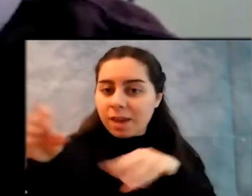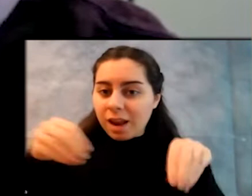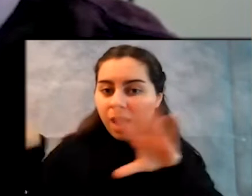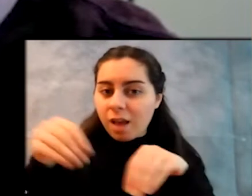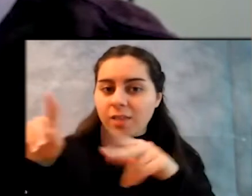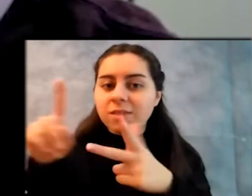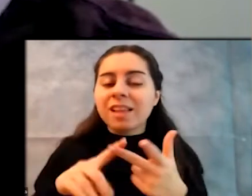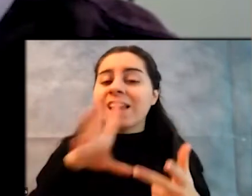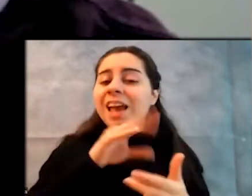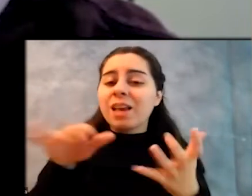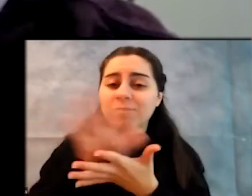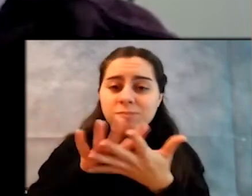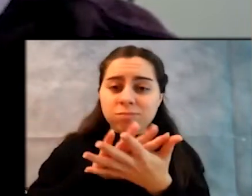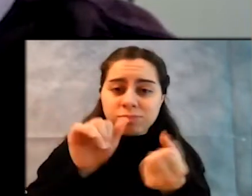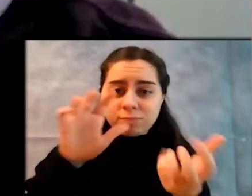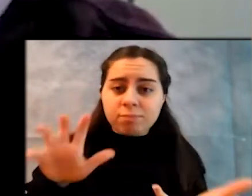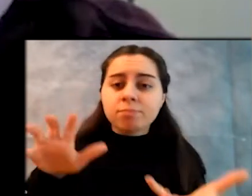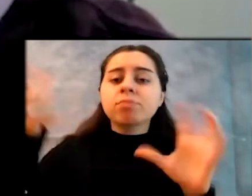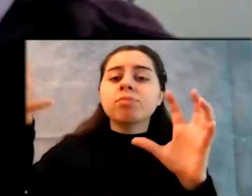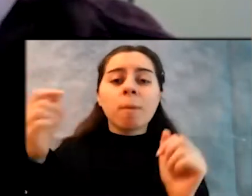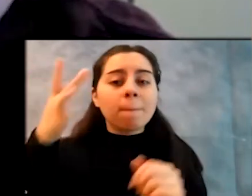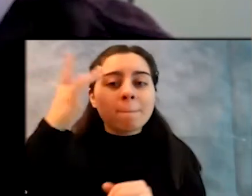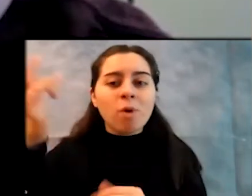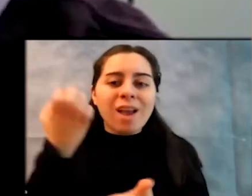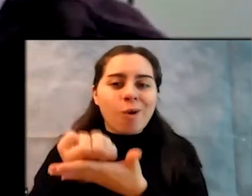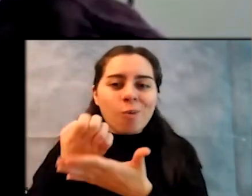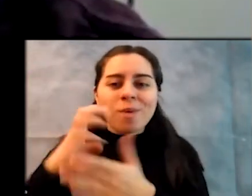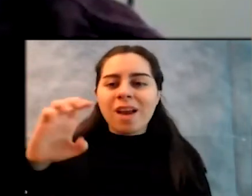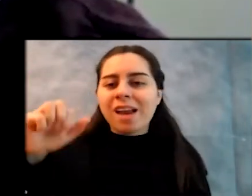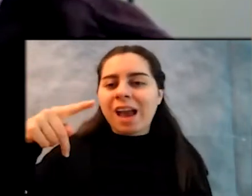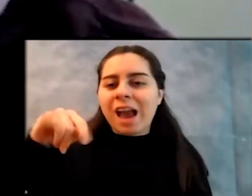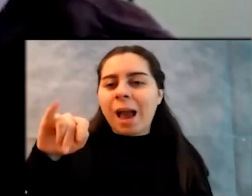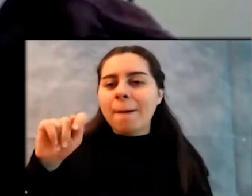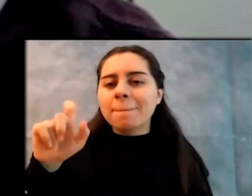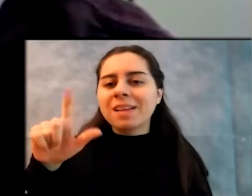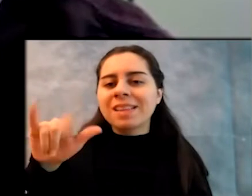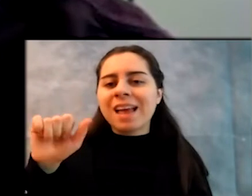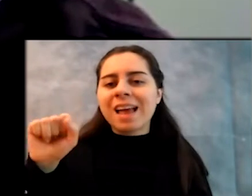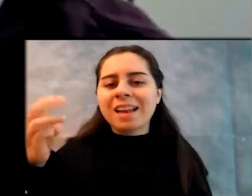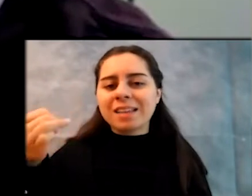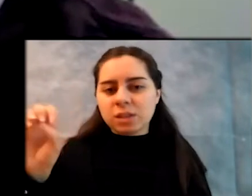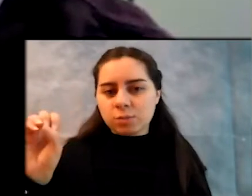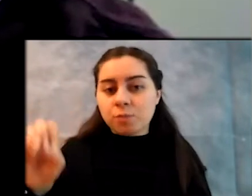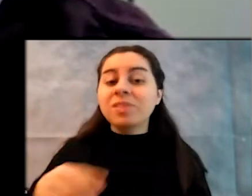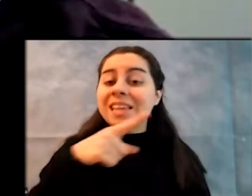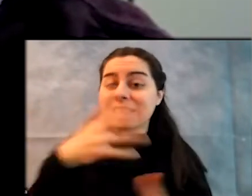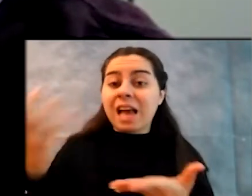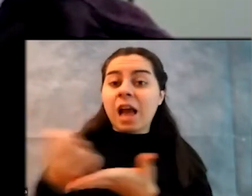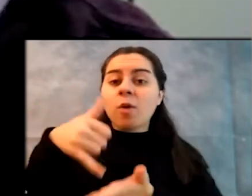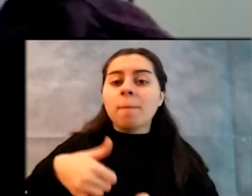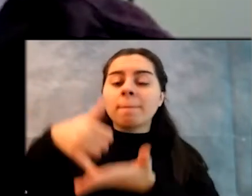of disaster and disaster capitalism. This book is winner of the 2020 Ambrosio Prize of